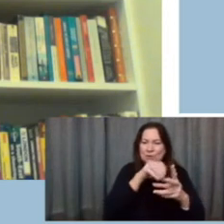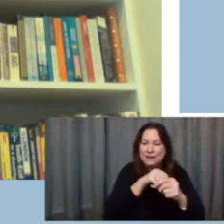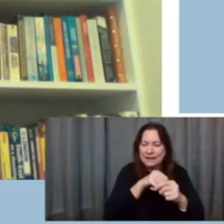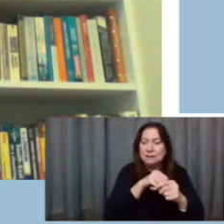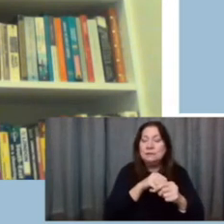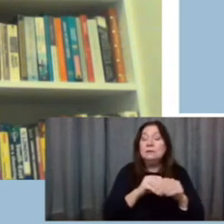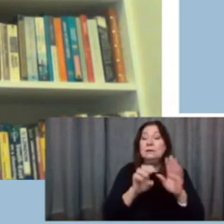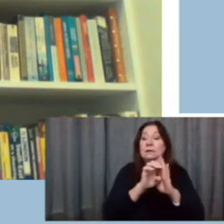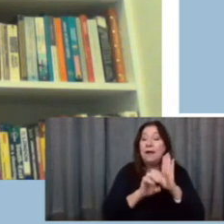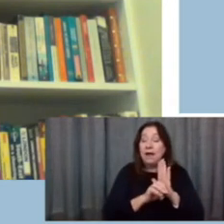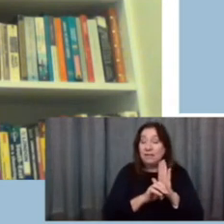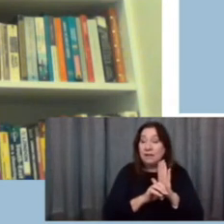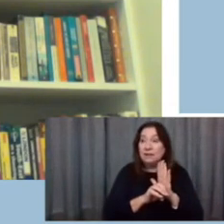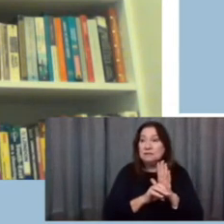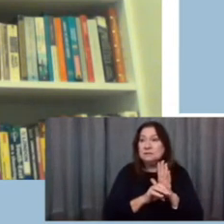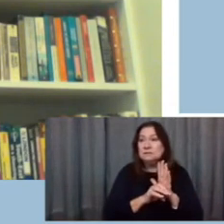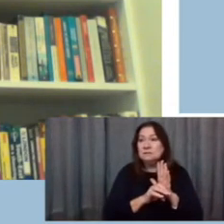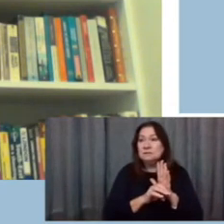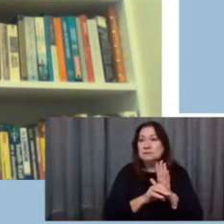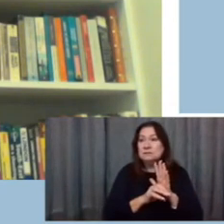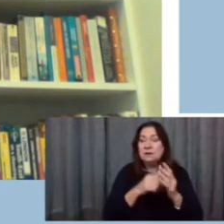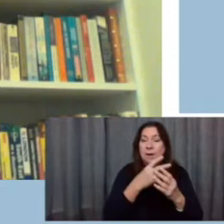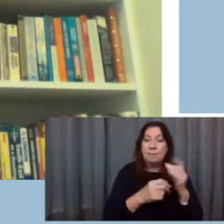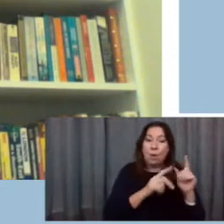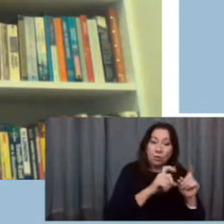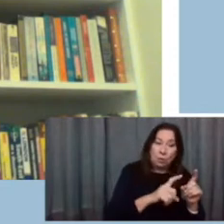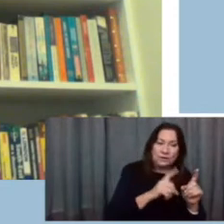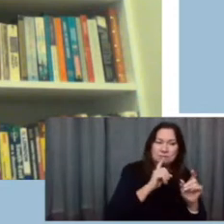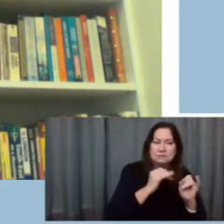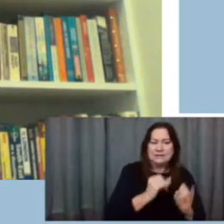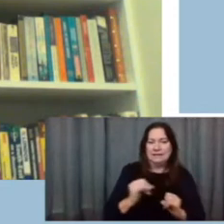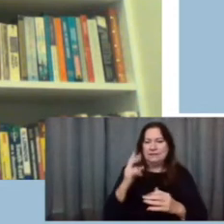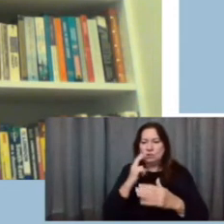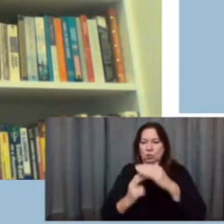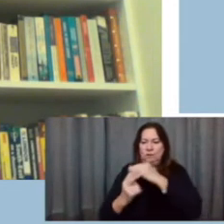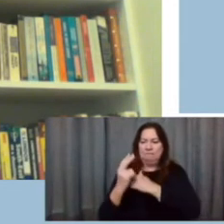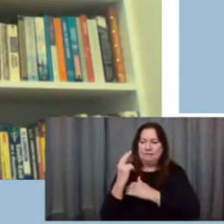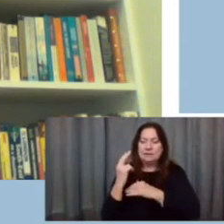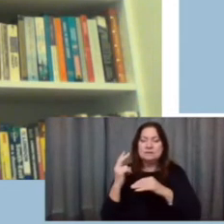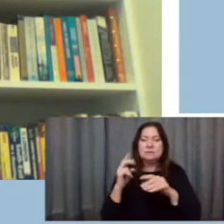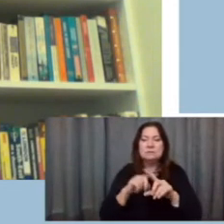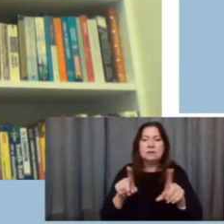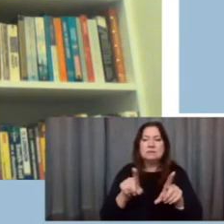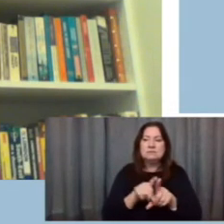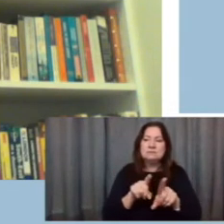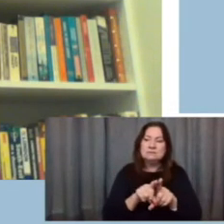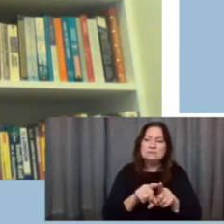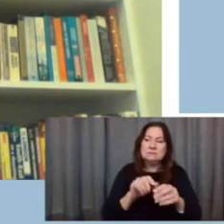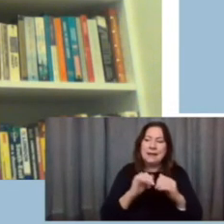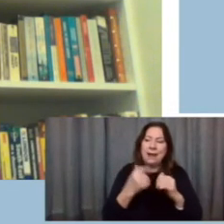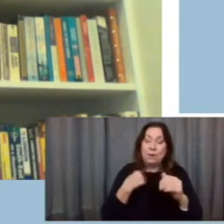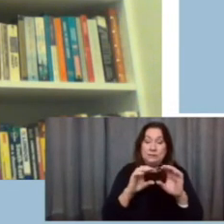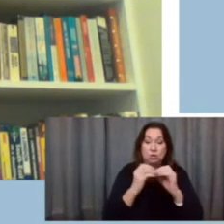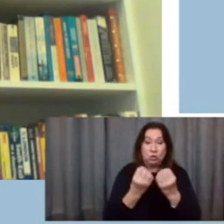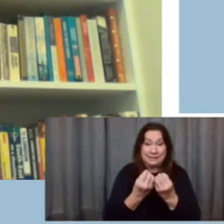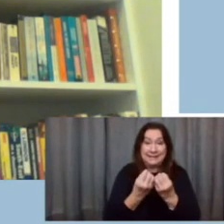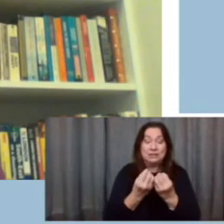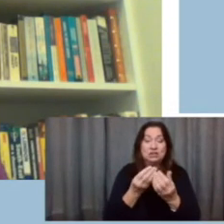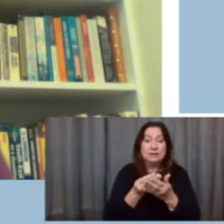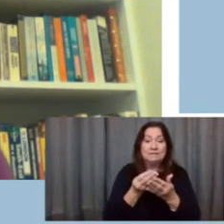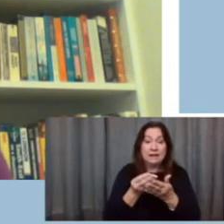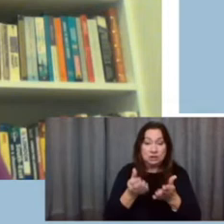ethics, are both a question of kind of individual reflection and also part of how, as an organization, as a funder, we